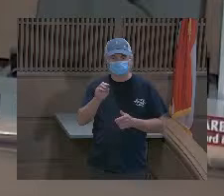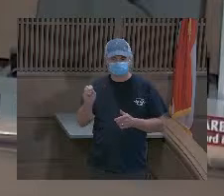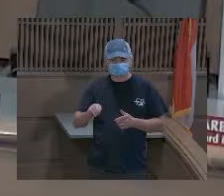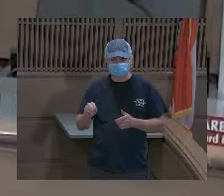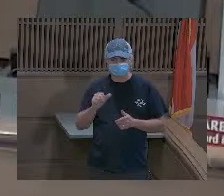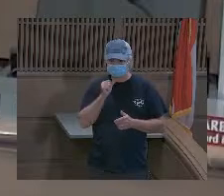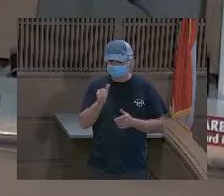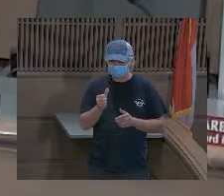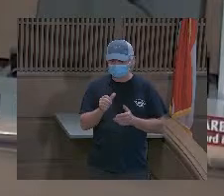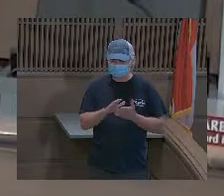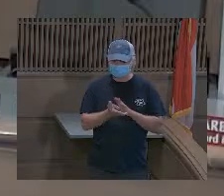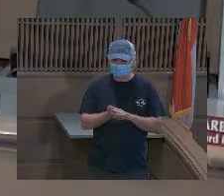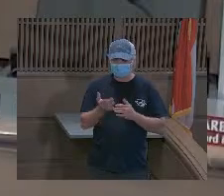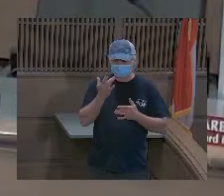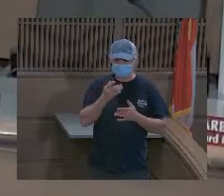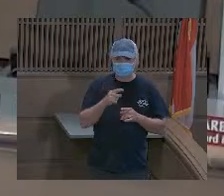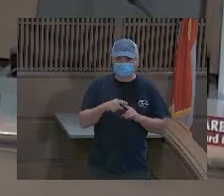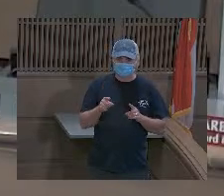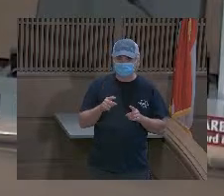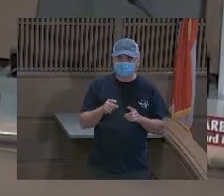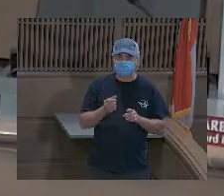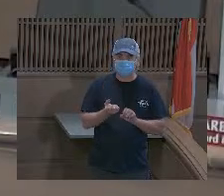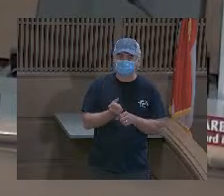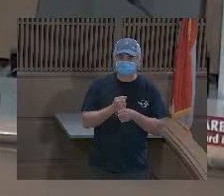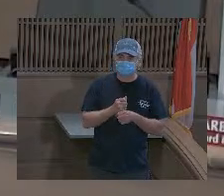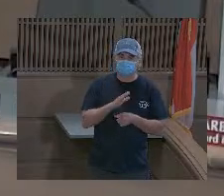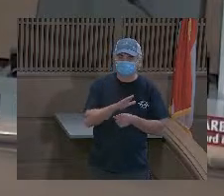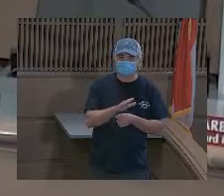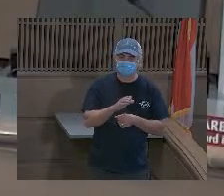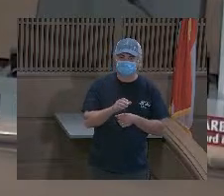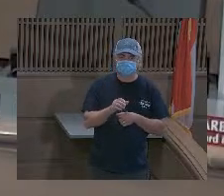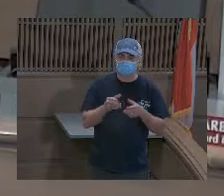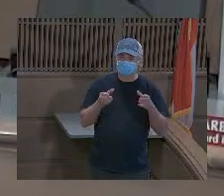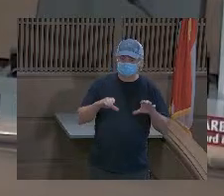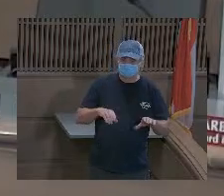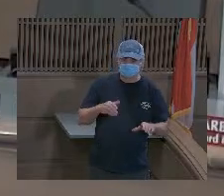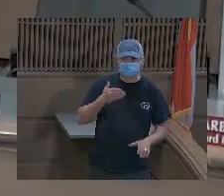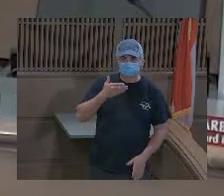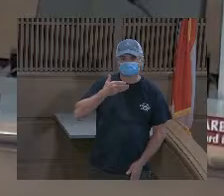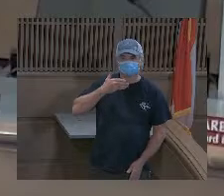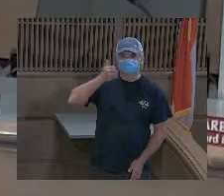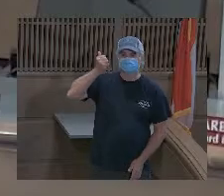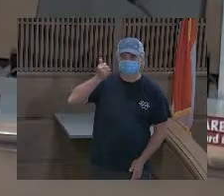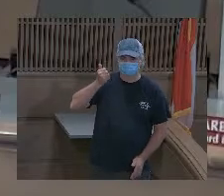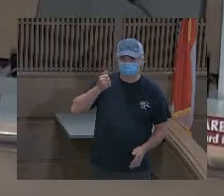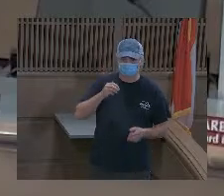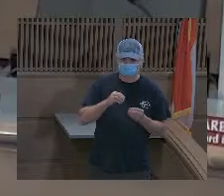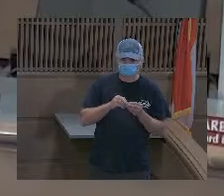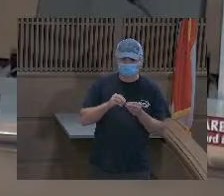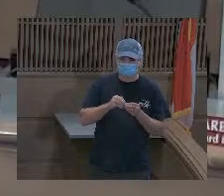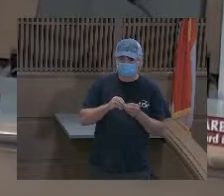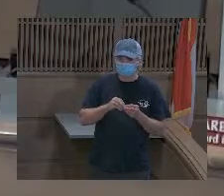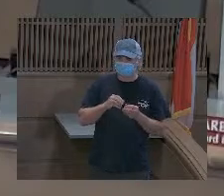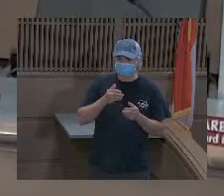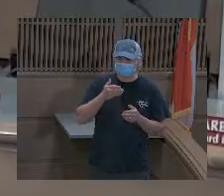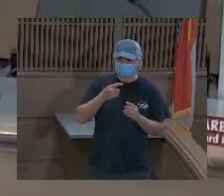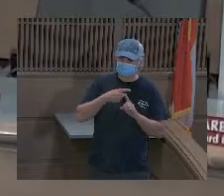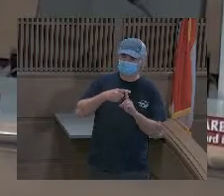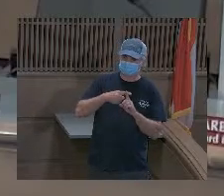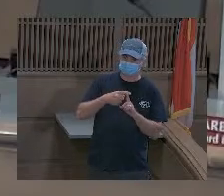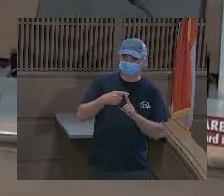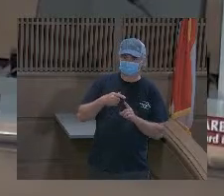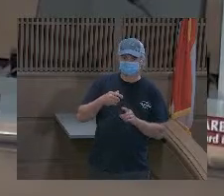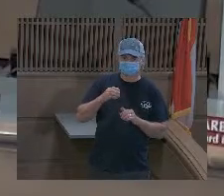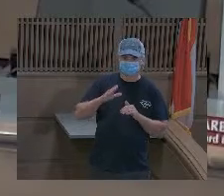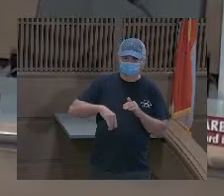time, but it puts the odds in our favor. It helps to reduce our risk of getting an infection. It helps to reduce our